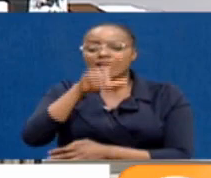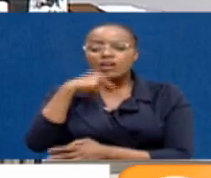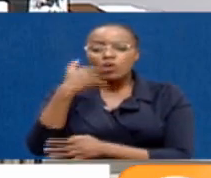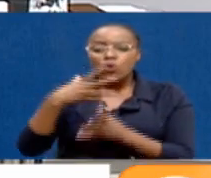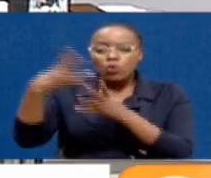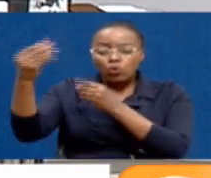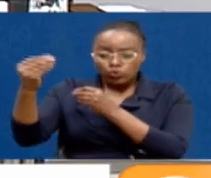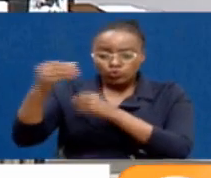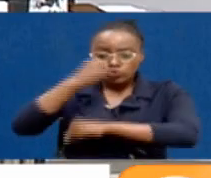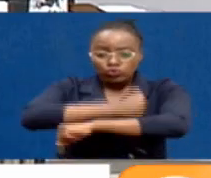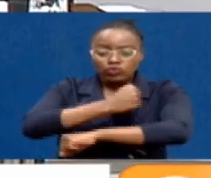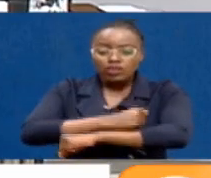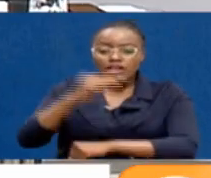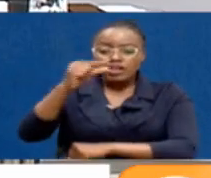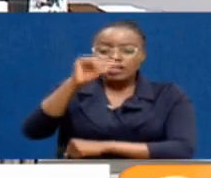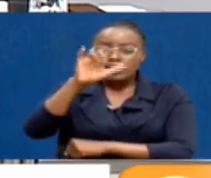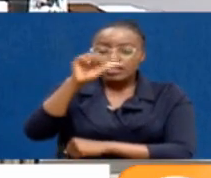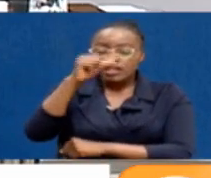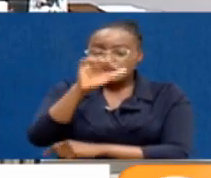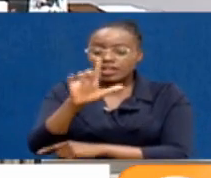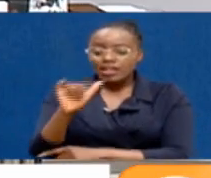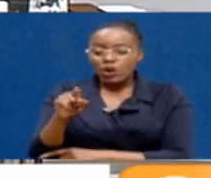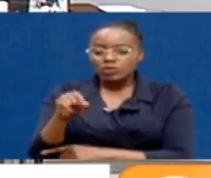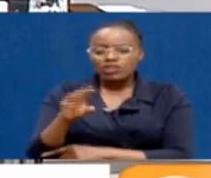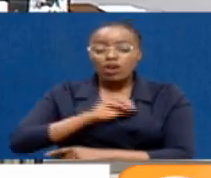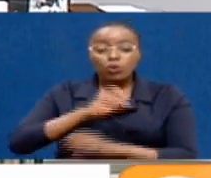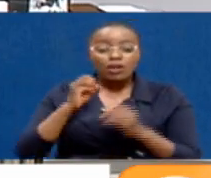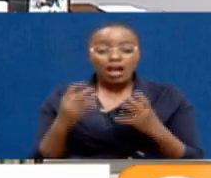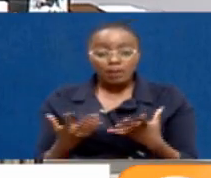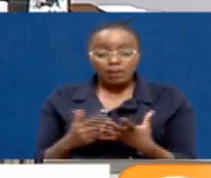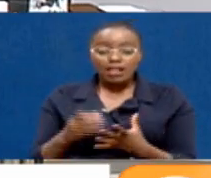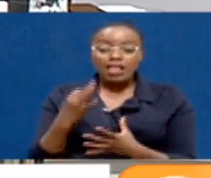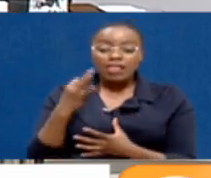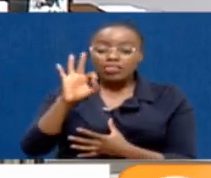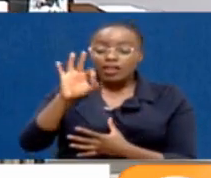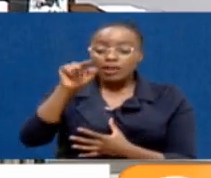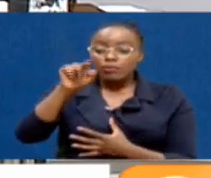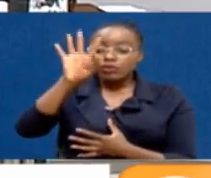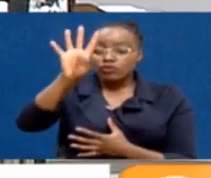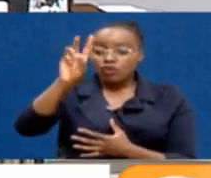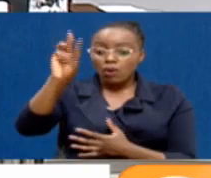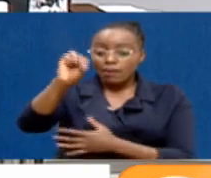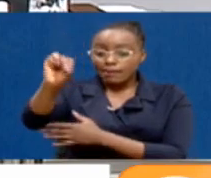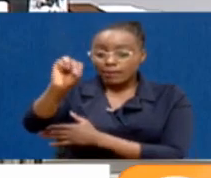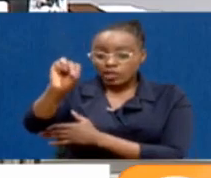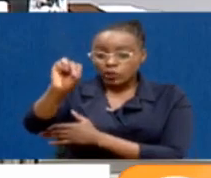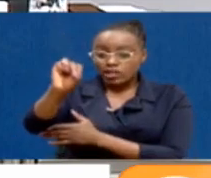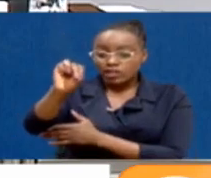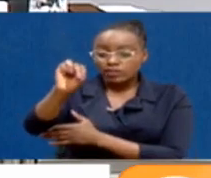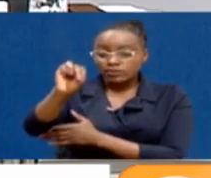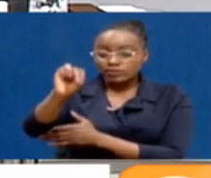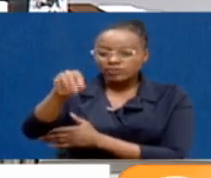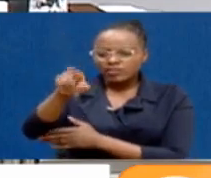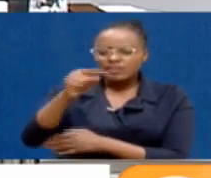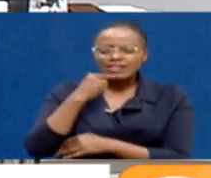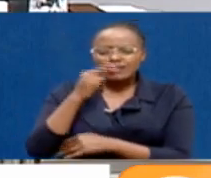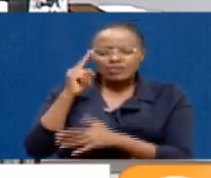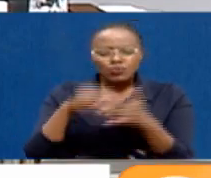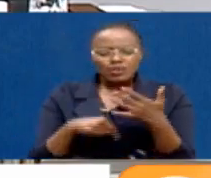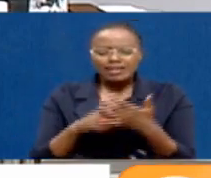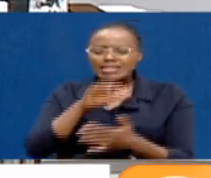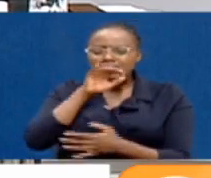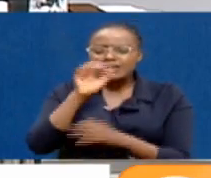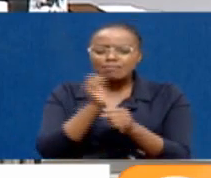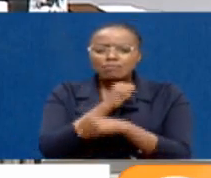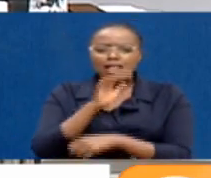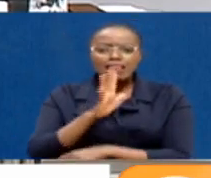attends Pembroke School in Gilgil, where she now owes, get this, 3.4 million shillings. She lamented that her son can